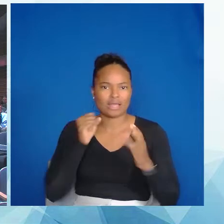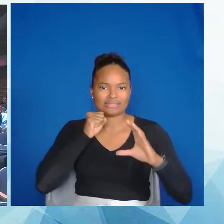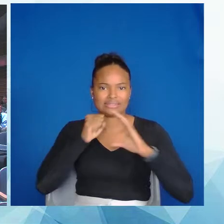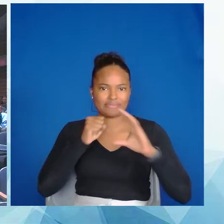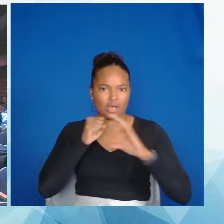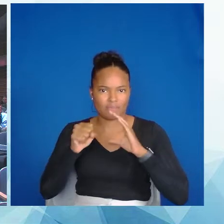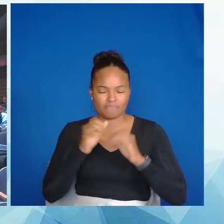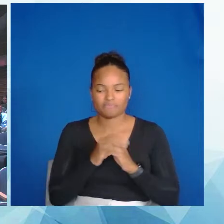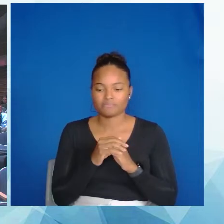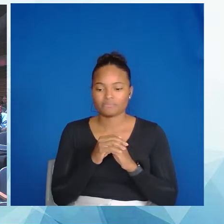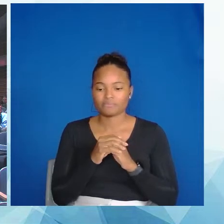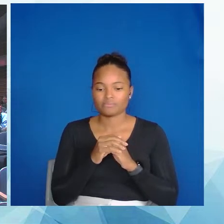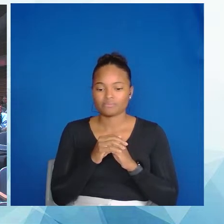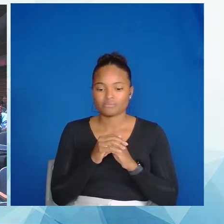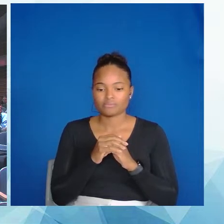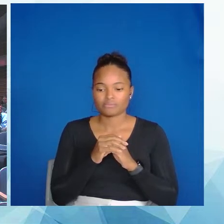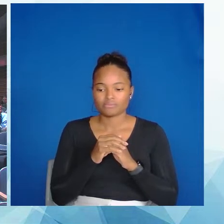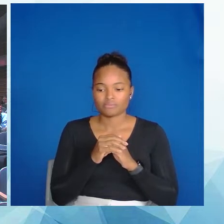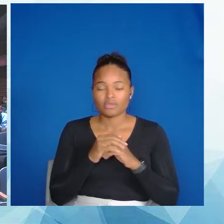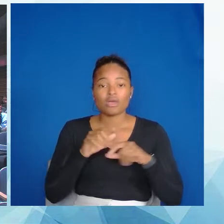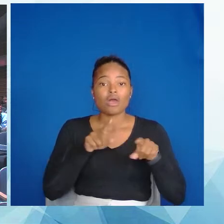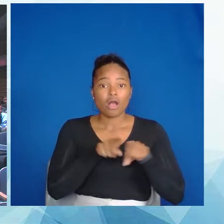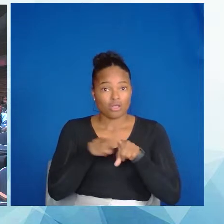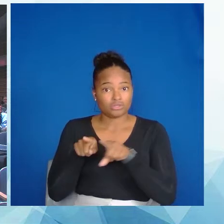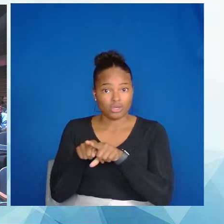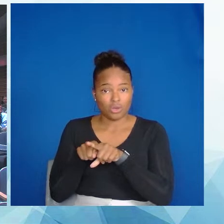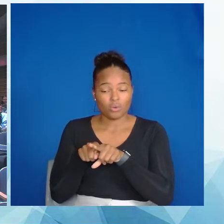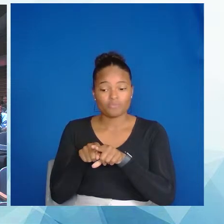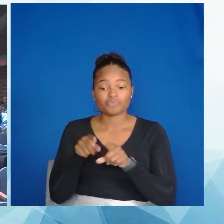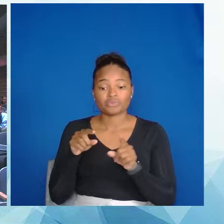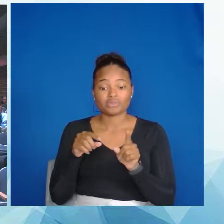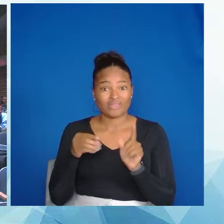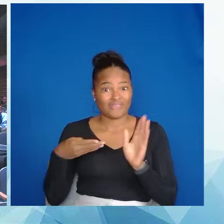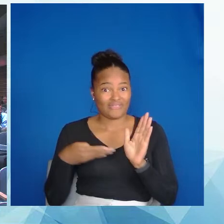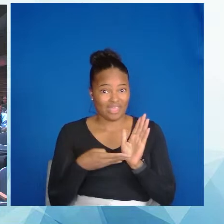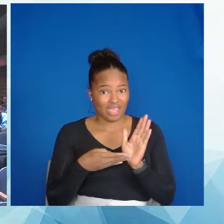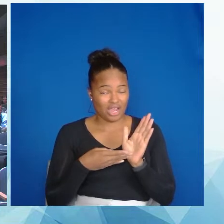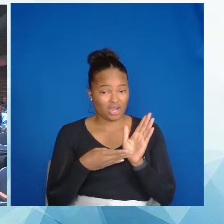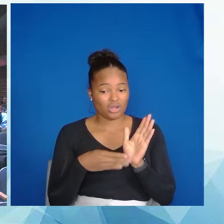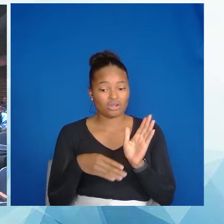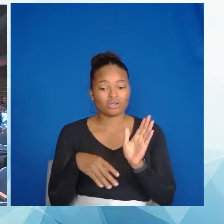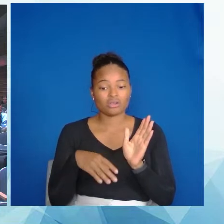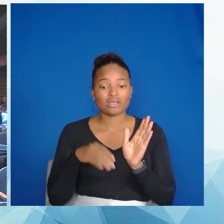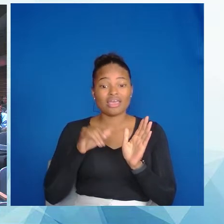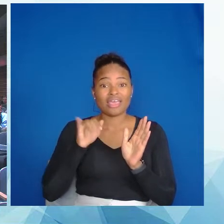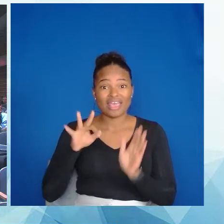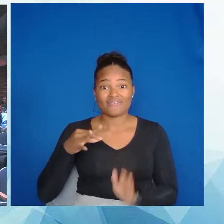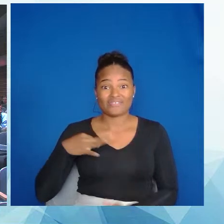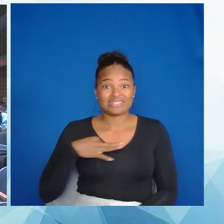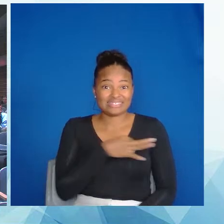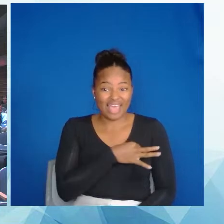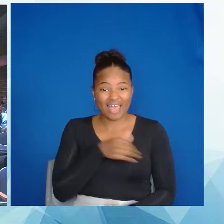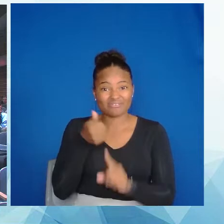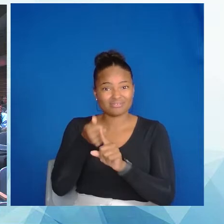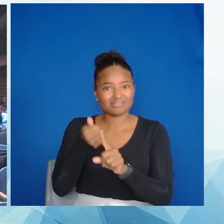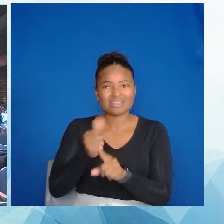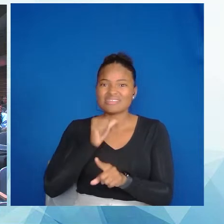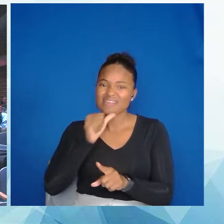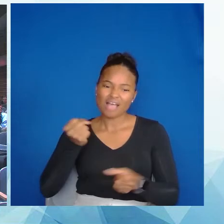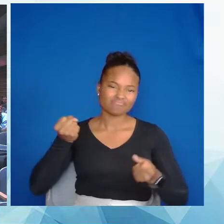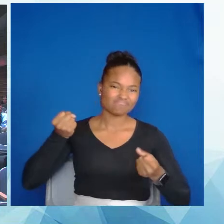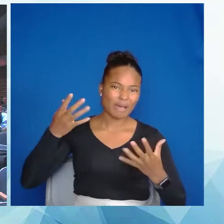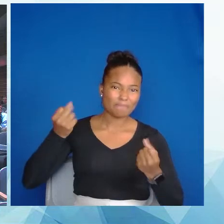also in there, it is noted that if if a staff member is not fluent in sign language, you